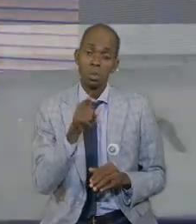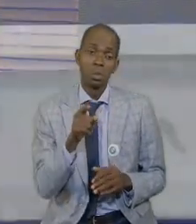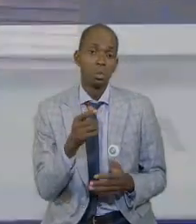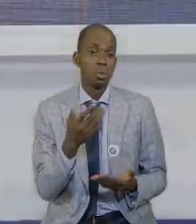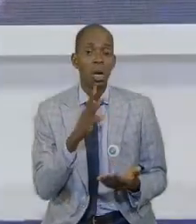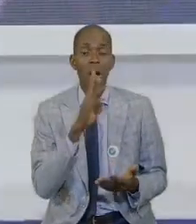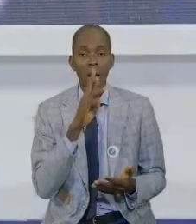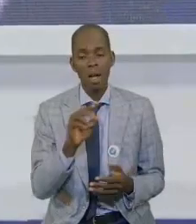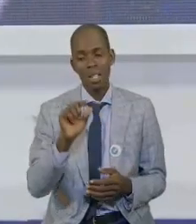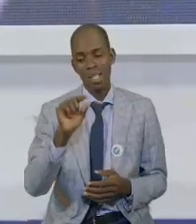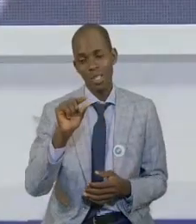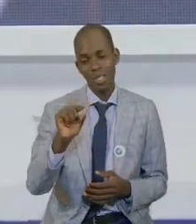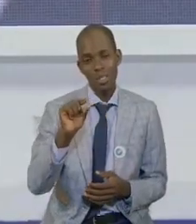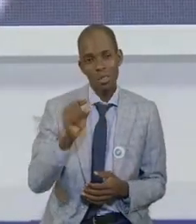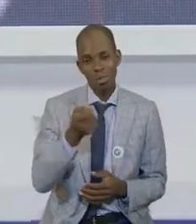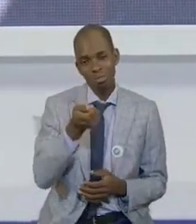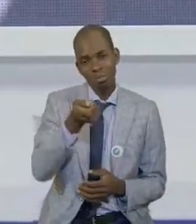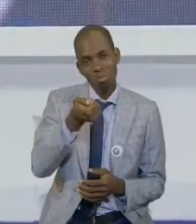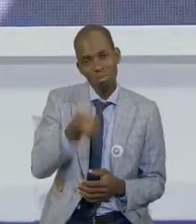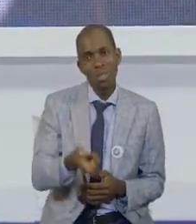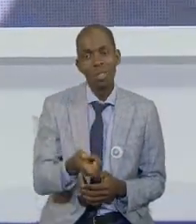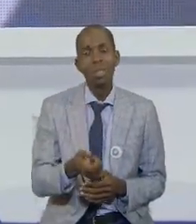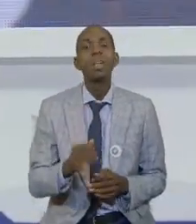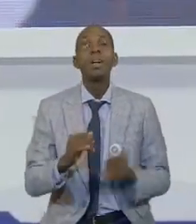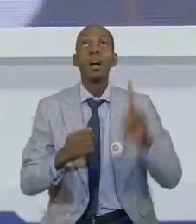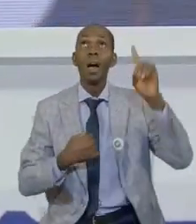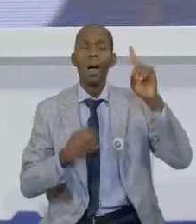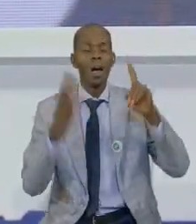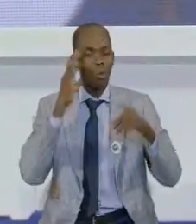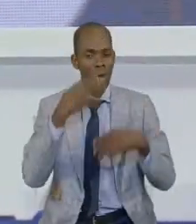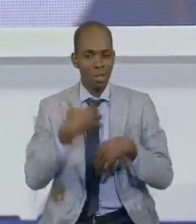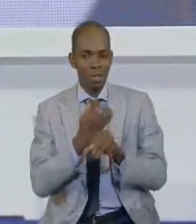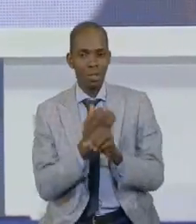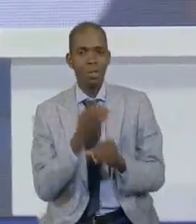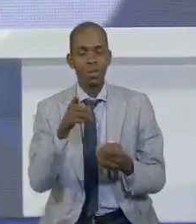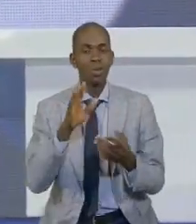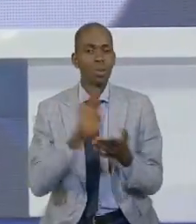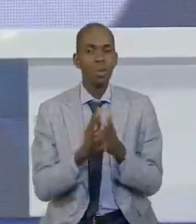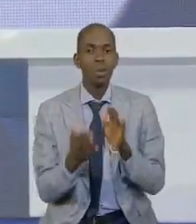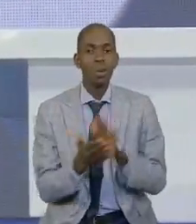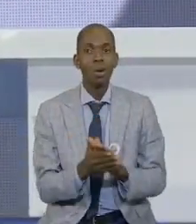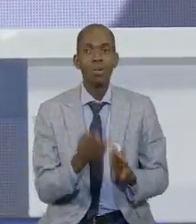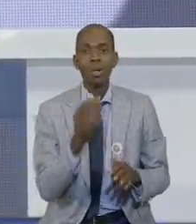I will recreate you transform you you become a weapon